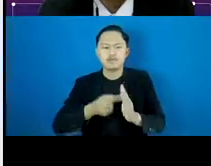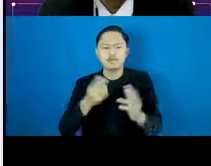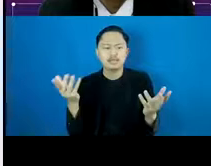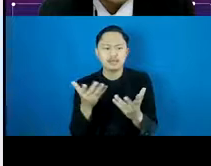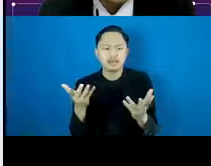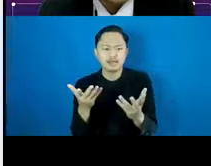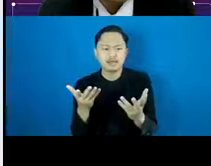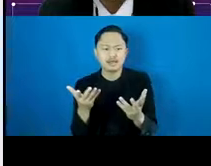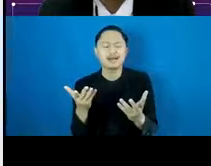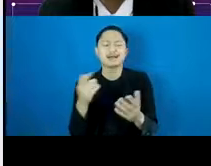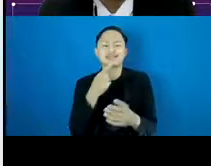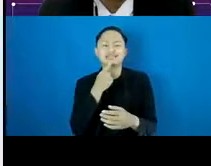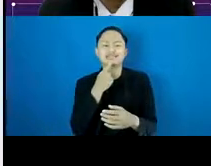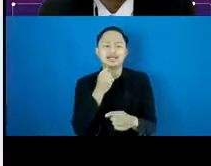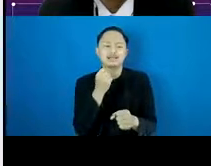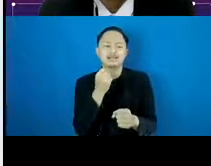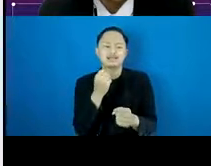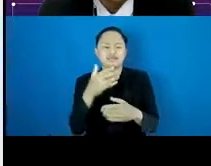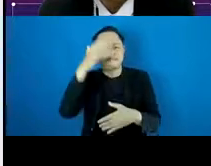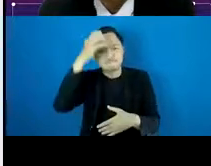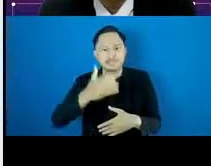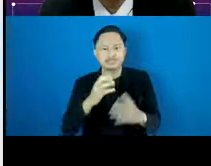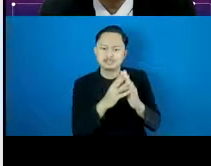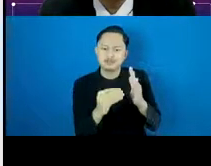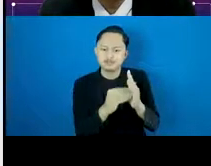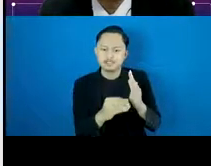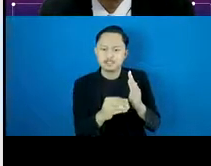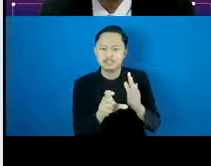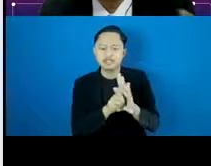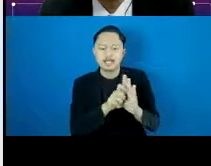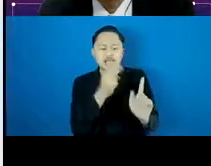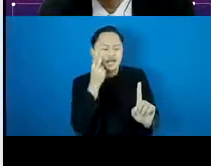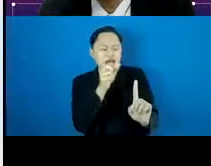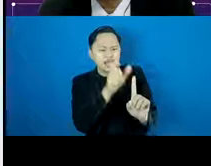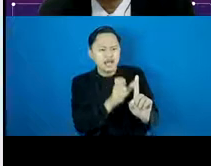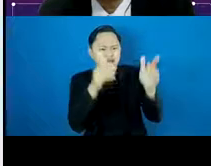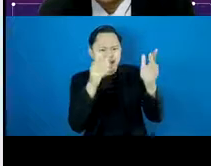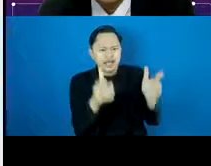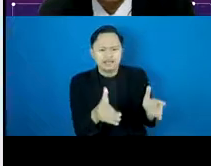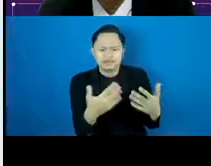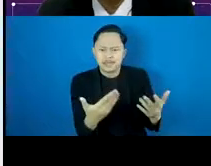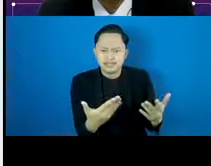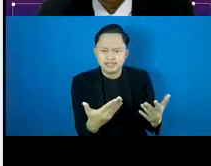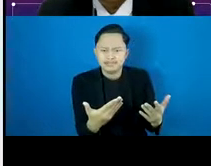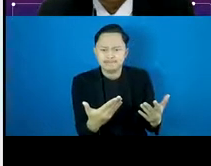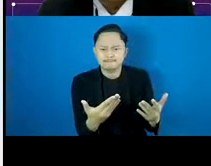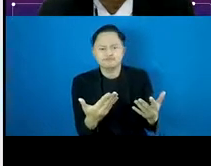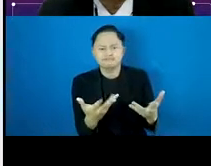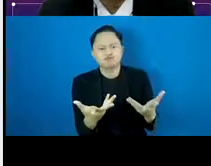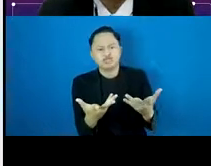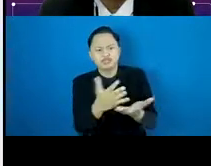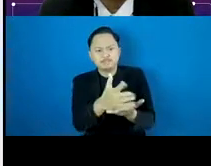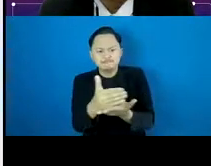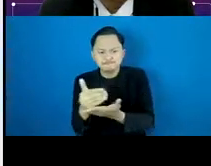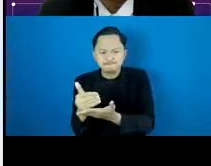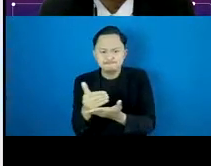do the route selection based on the characteristics of the route. This requires a lot of data collection on those routes